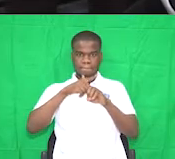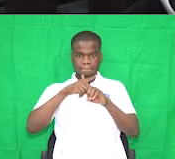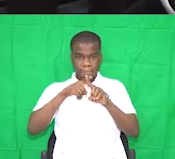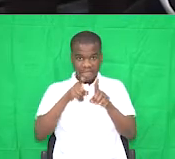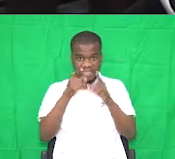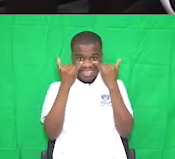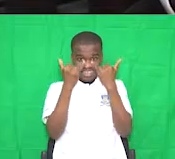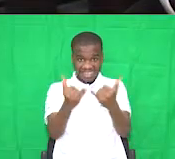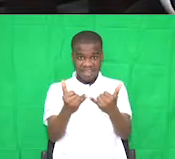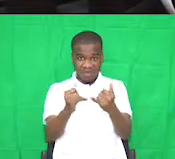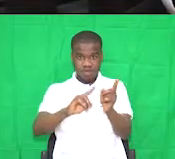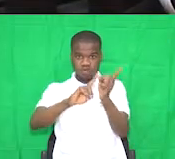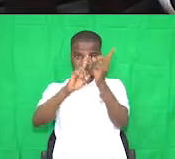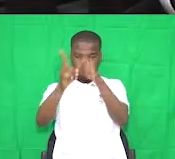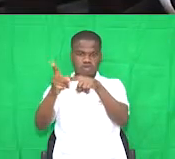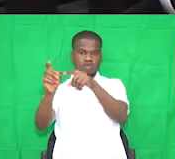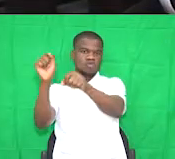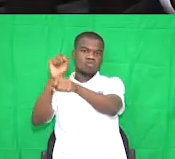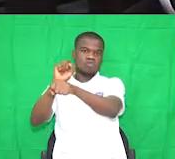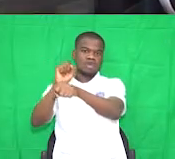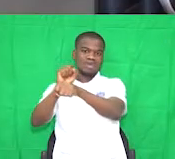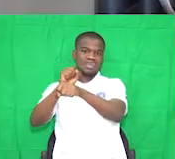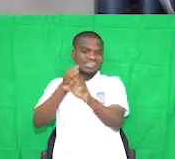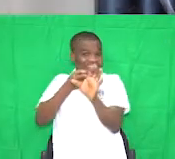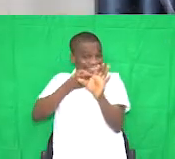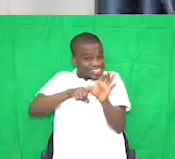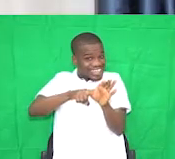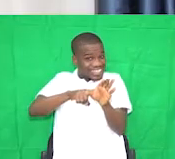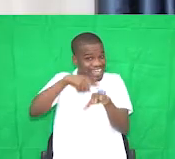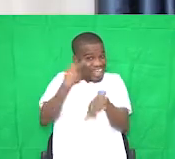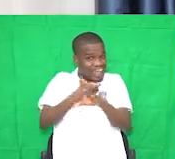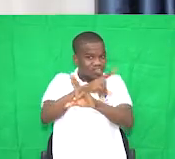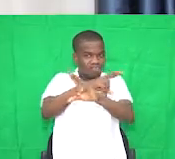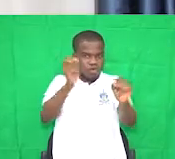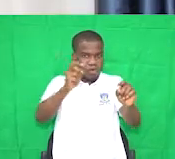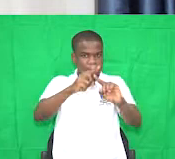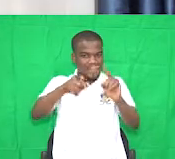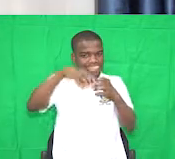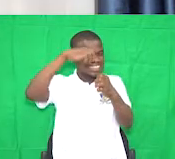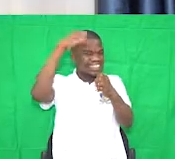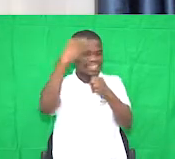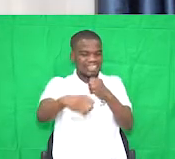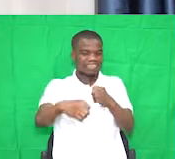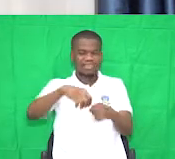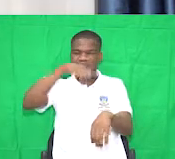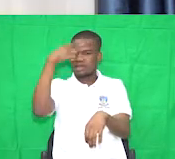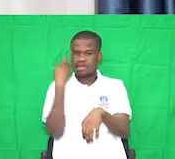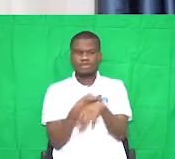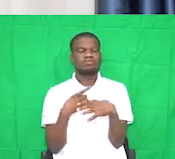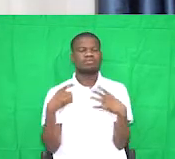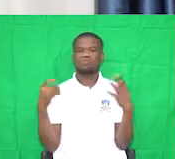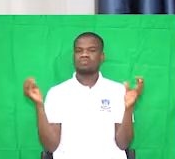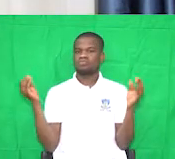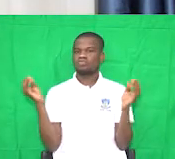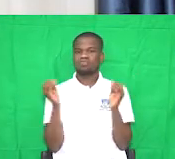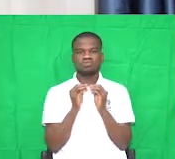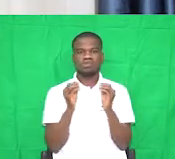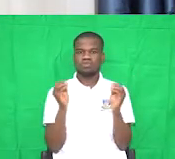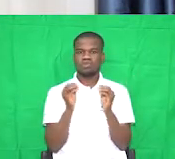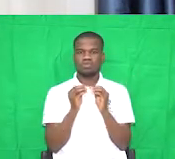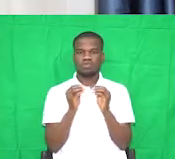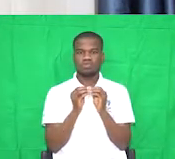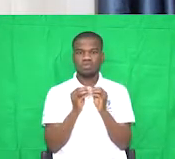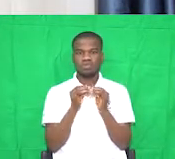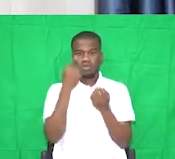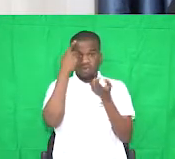ministry, you must remember the beginning is not difficult, but the end. But the end. And therefore, there is a